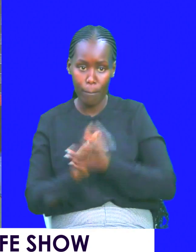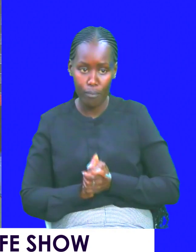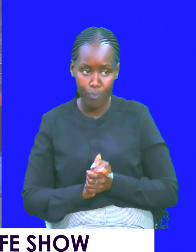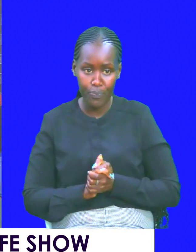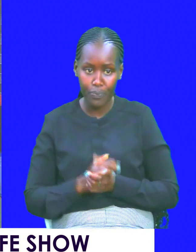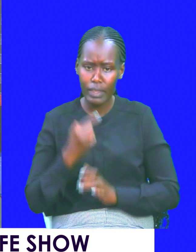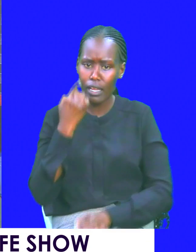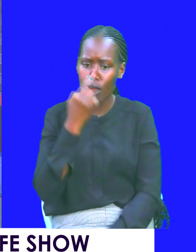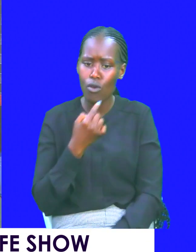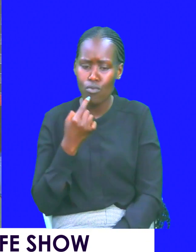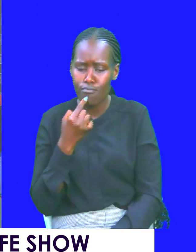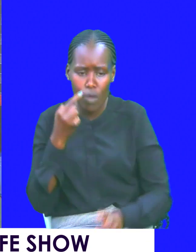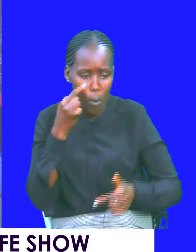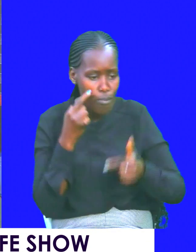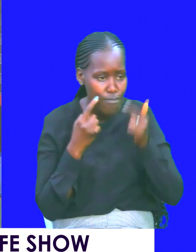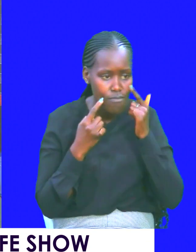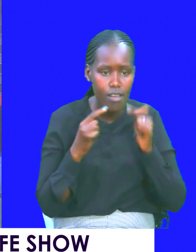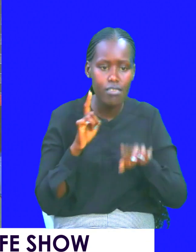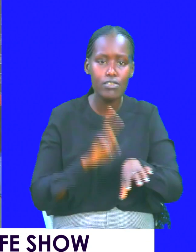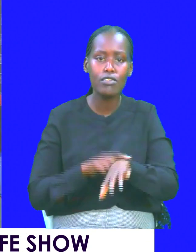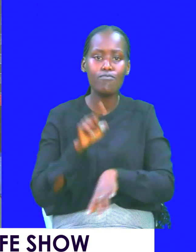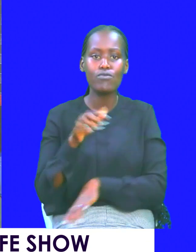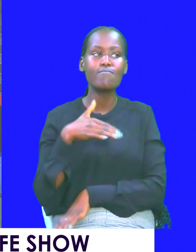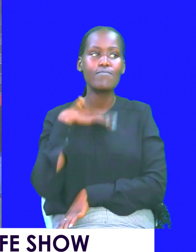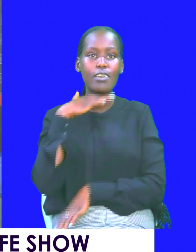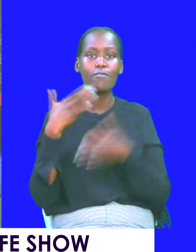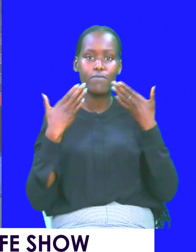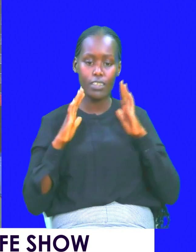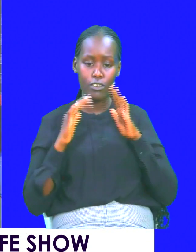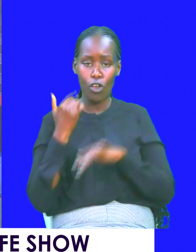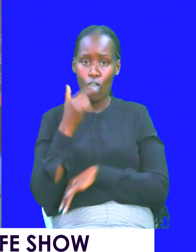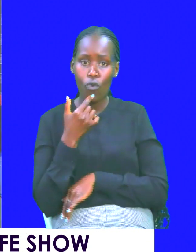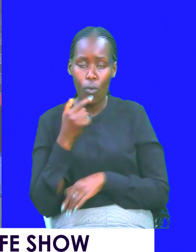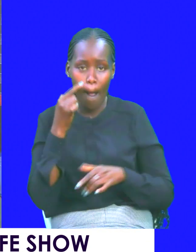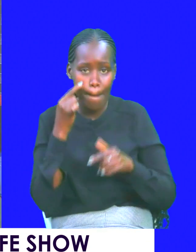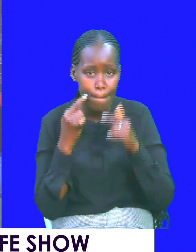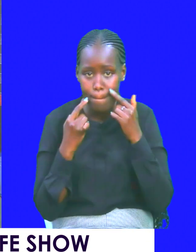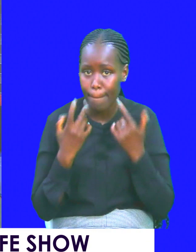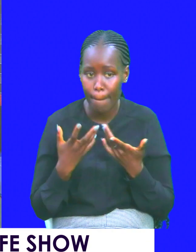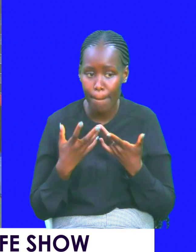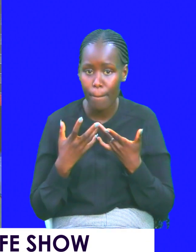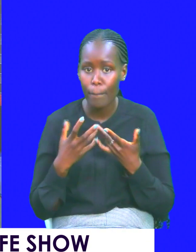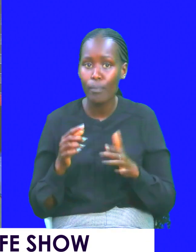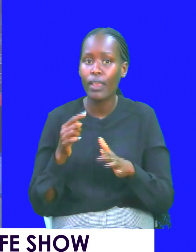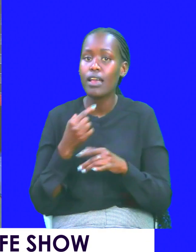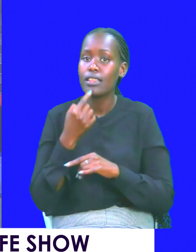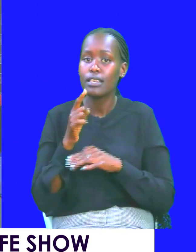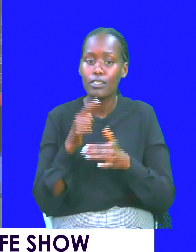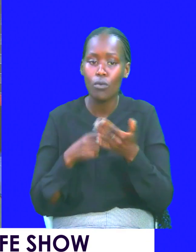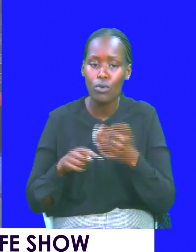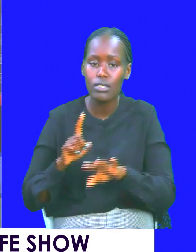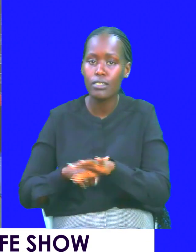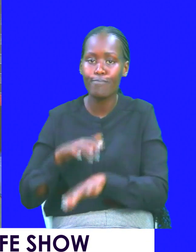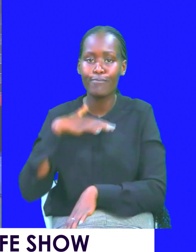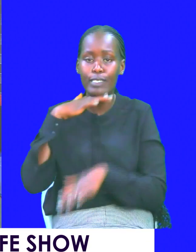will cry when you die? Yeah. Who will cry when you die? What will they say when you